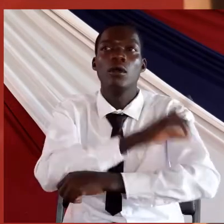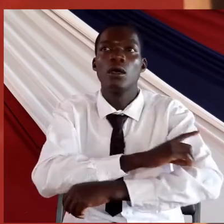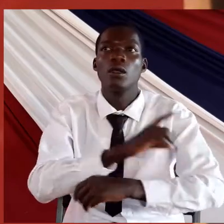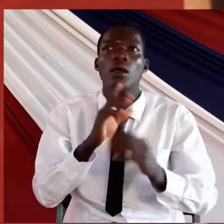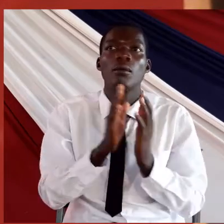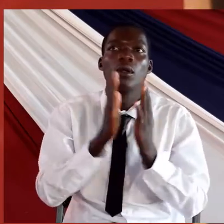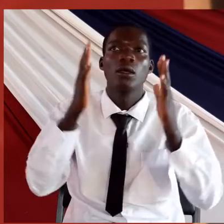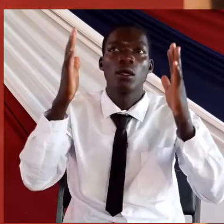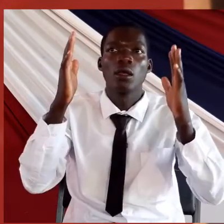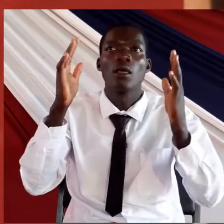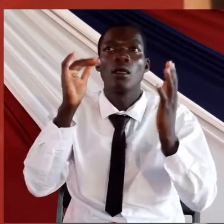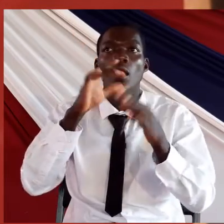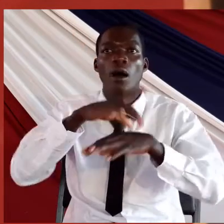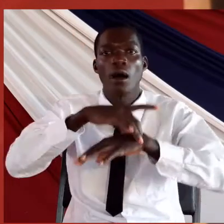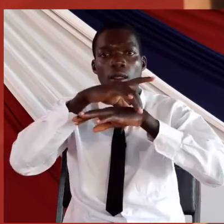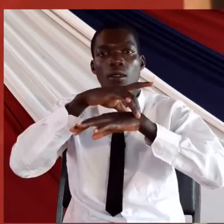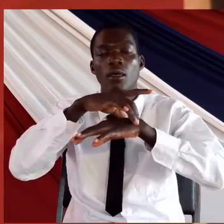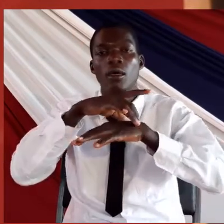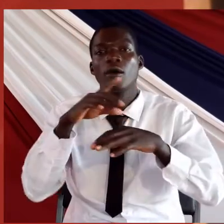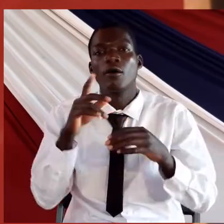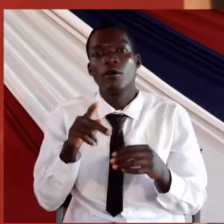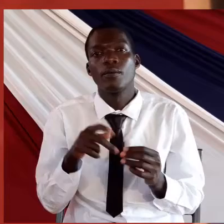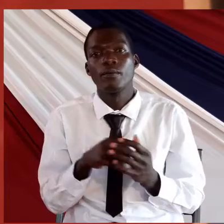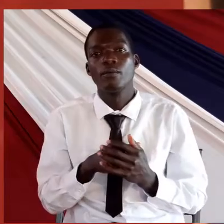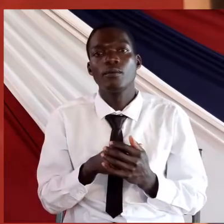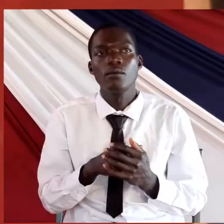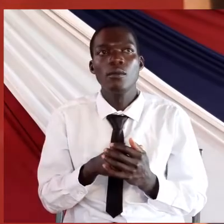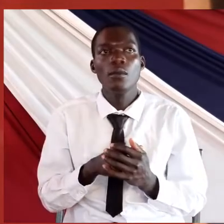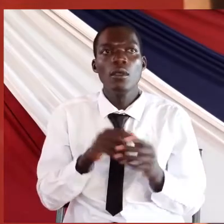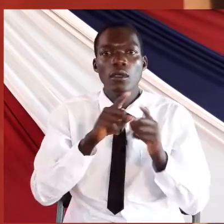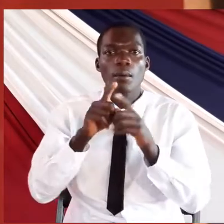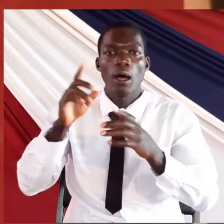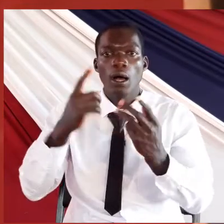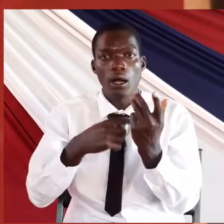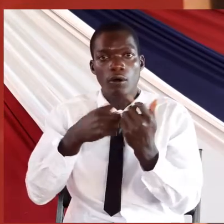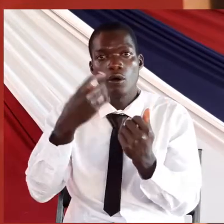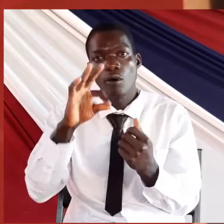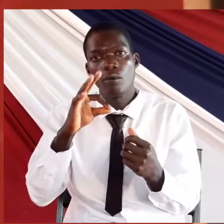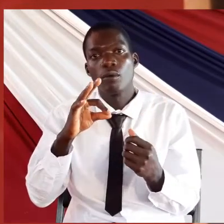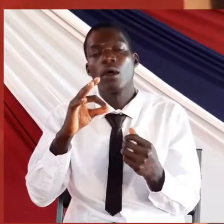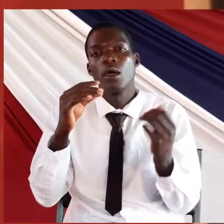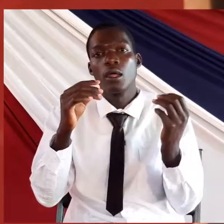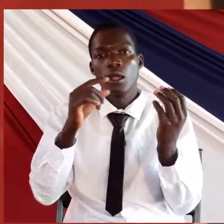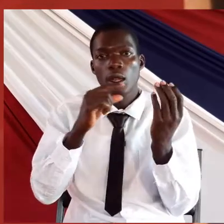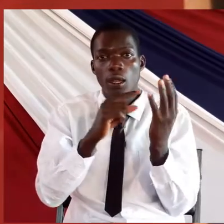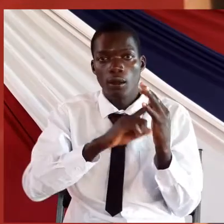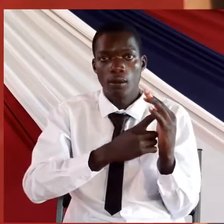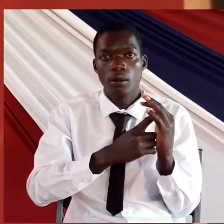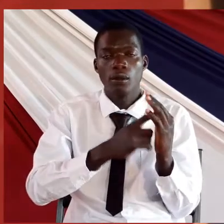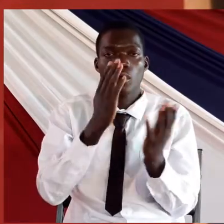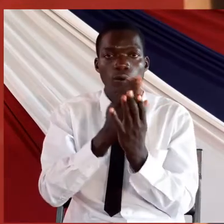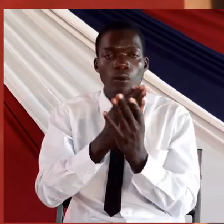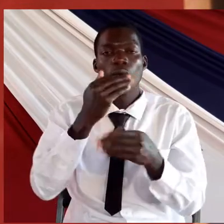that the earth is spherical. So indeed, the accounts of Genesis is truly